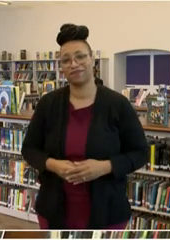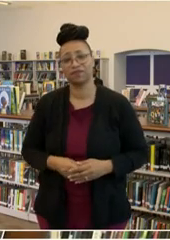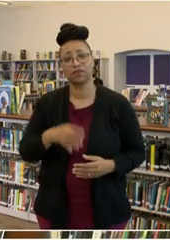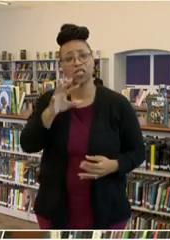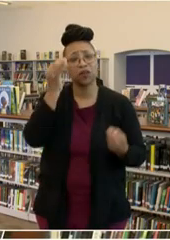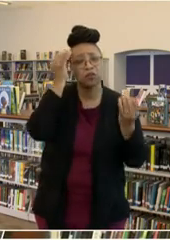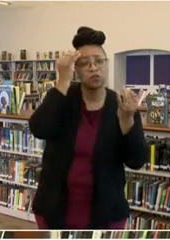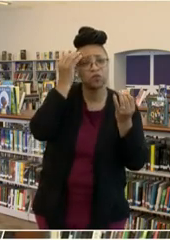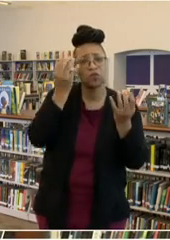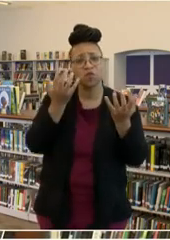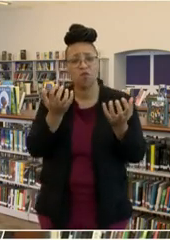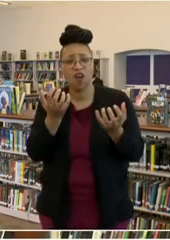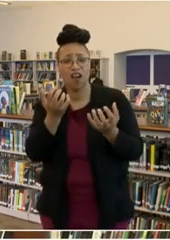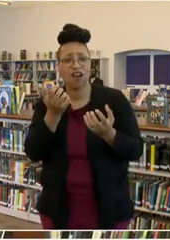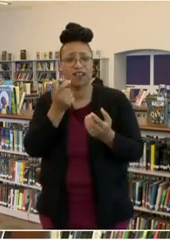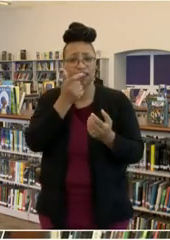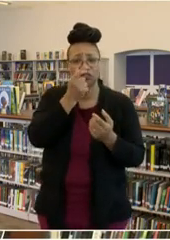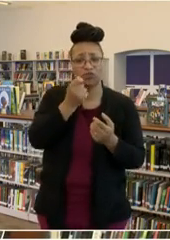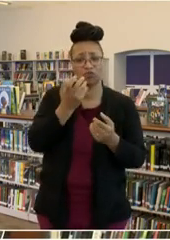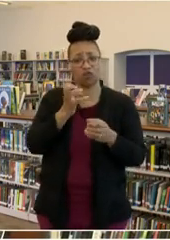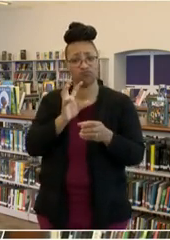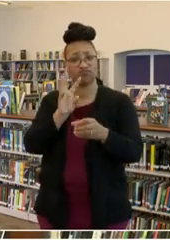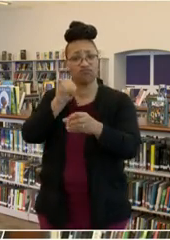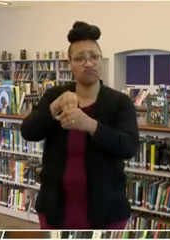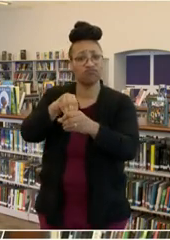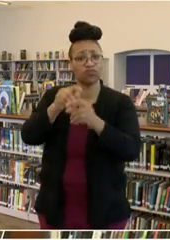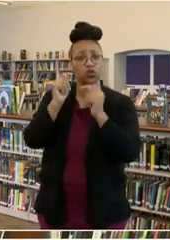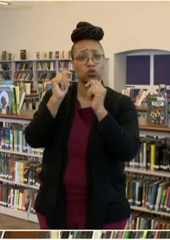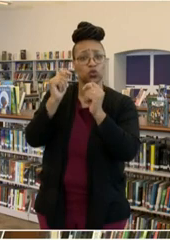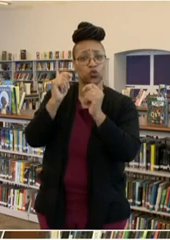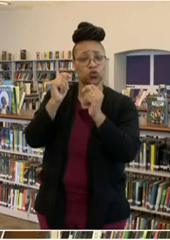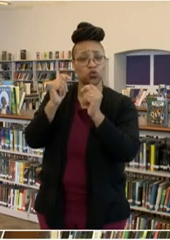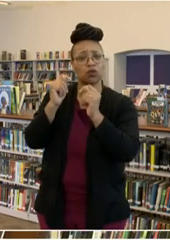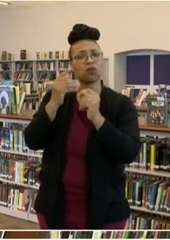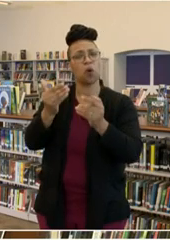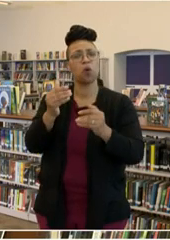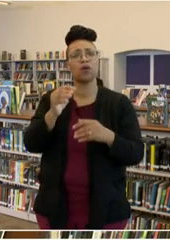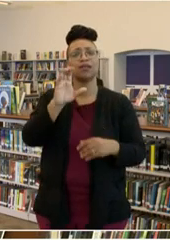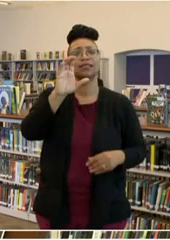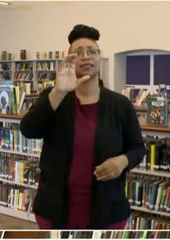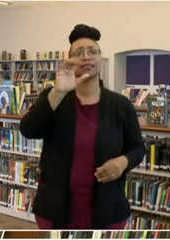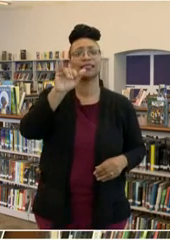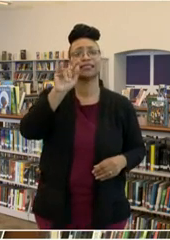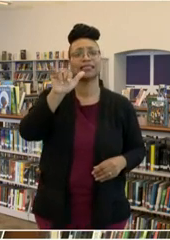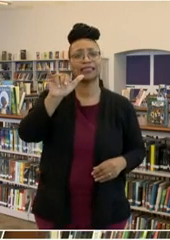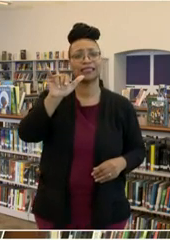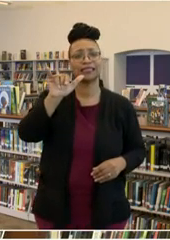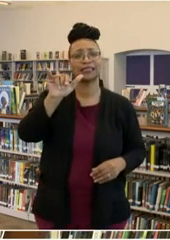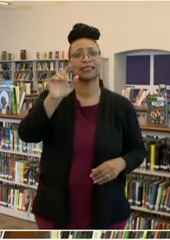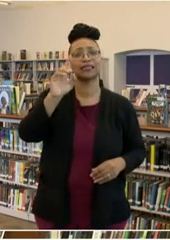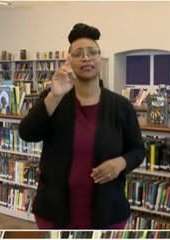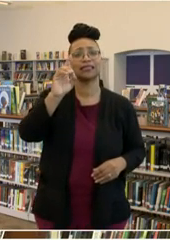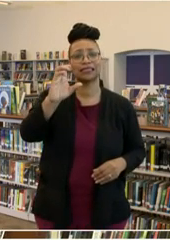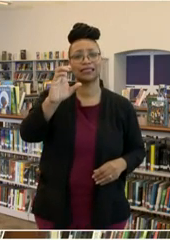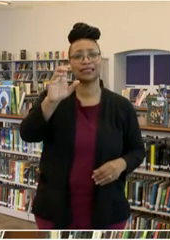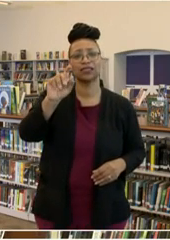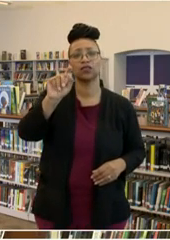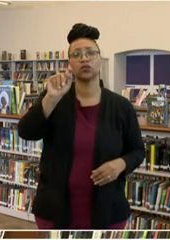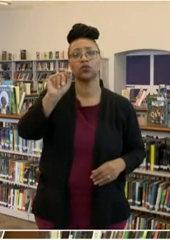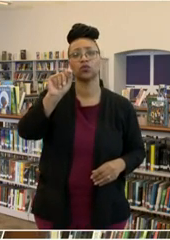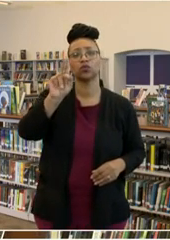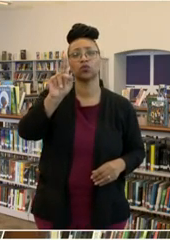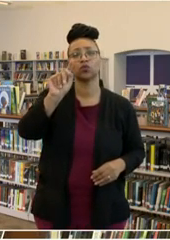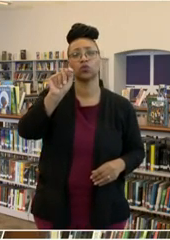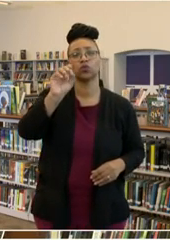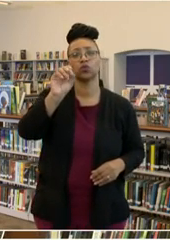citytutor.dc.gov to see how you too can get involved. And I want to make one public service announcement